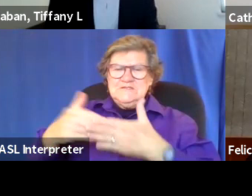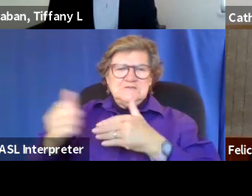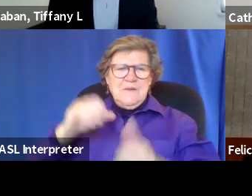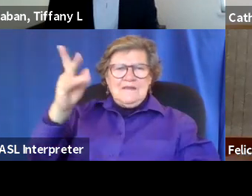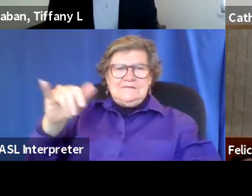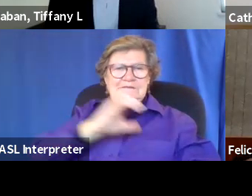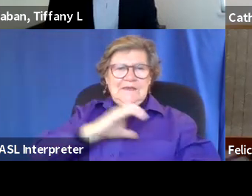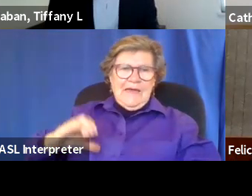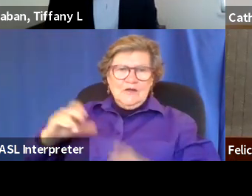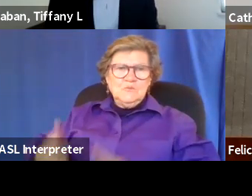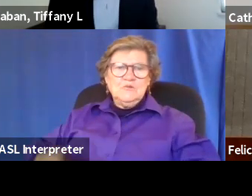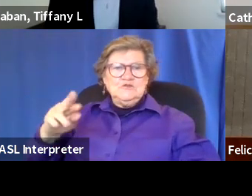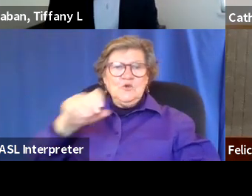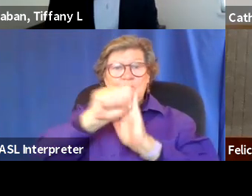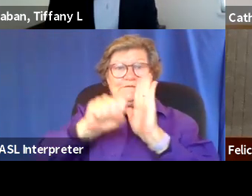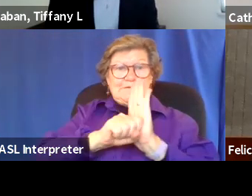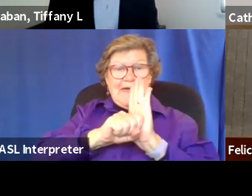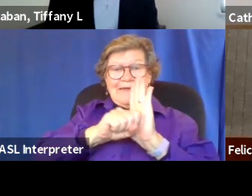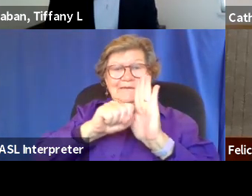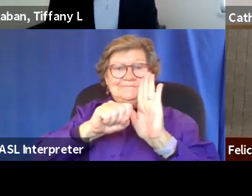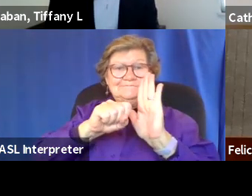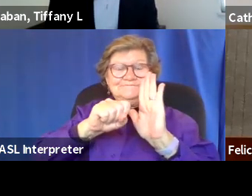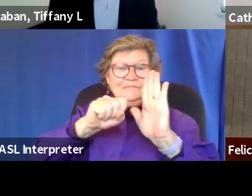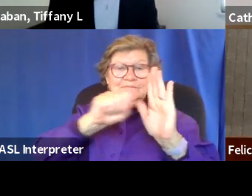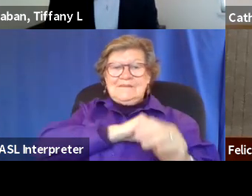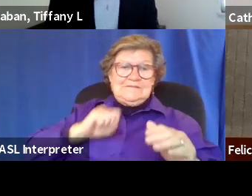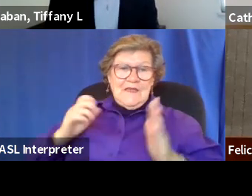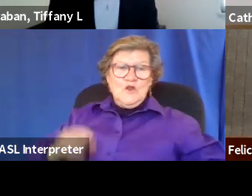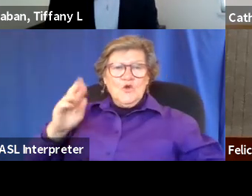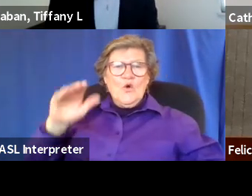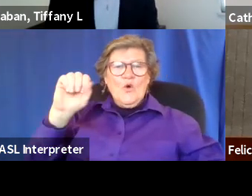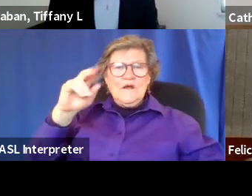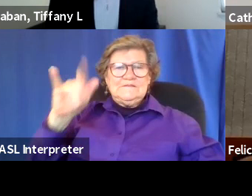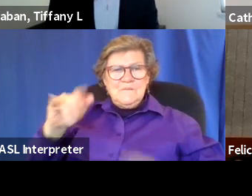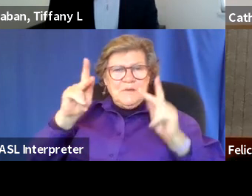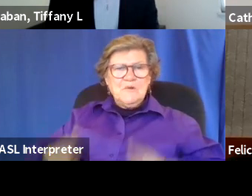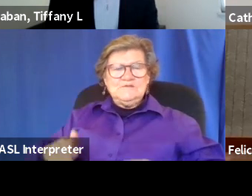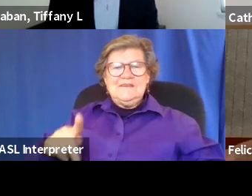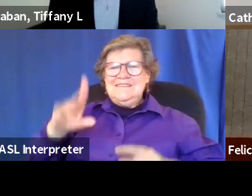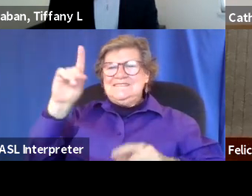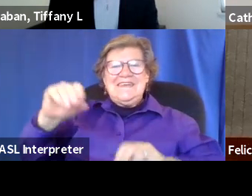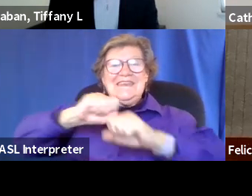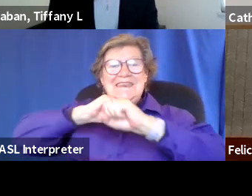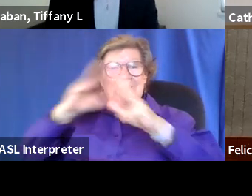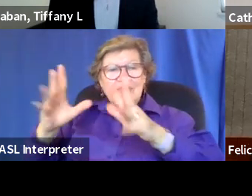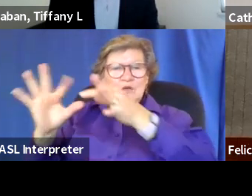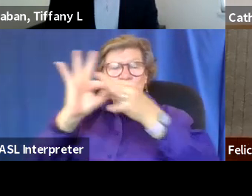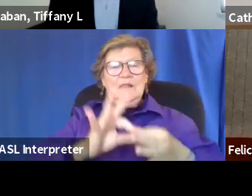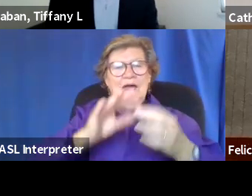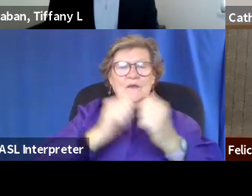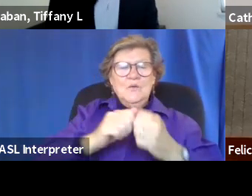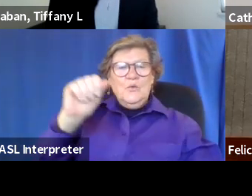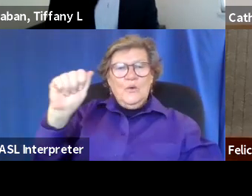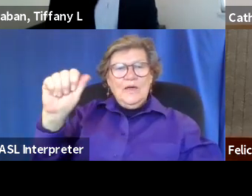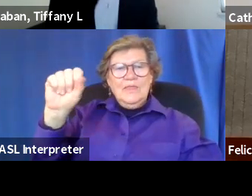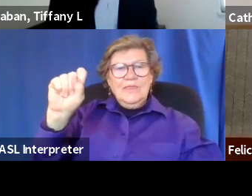council person or state senator, or any other assembly person, anyone, did anything with respect to the Astoria power plants